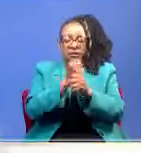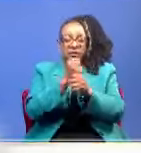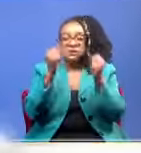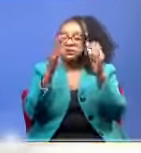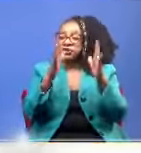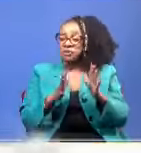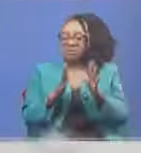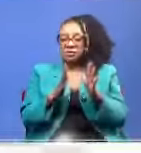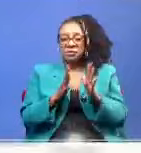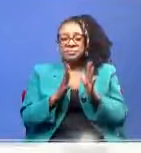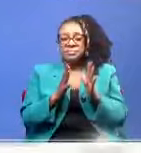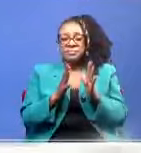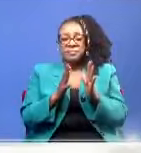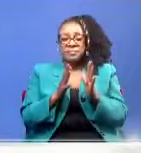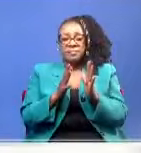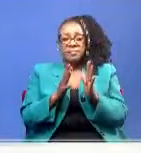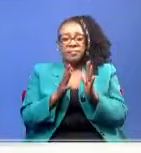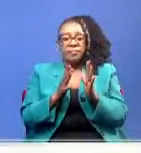teachers.